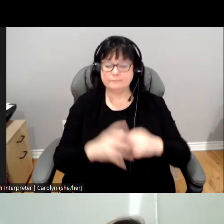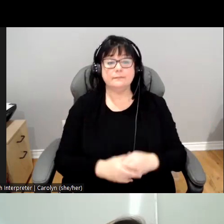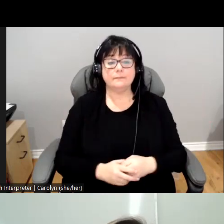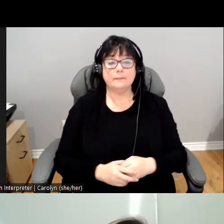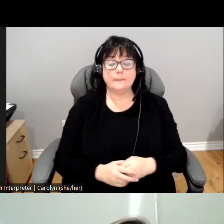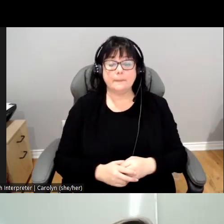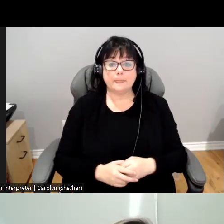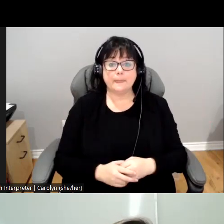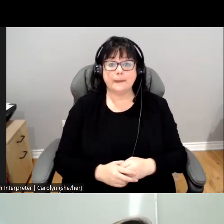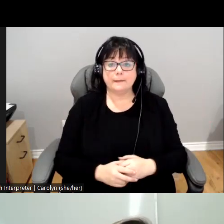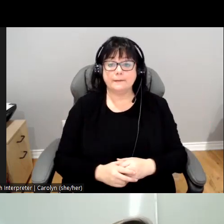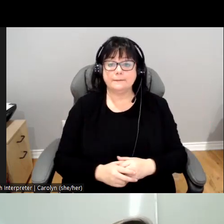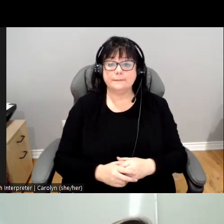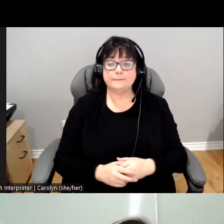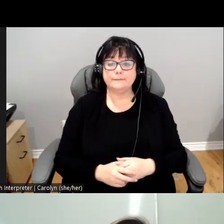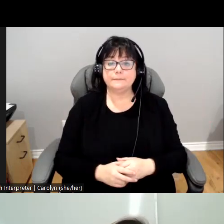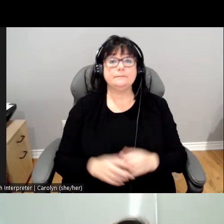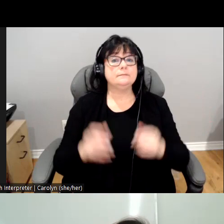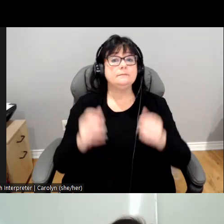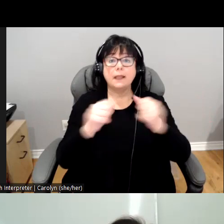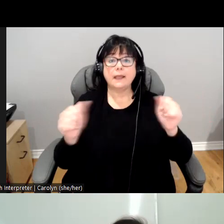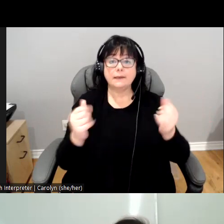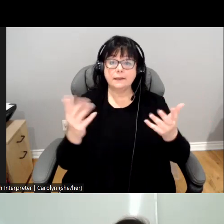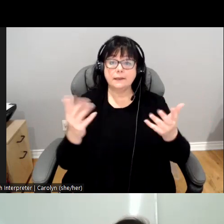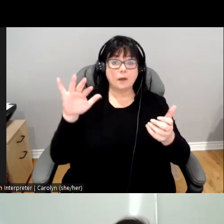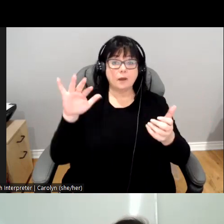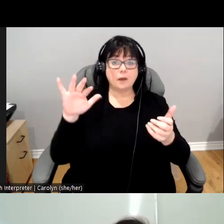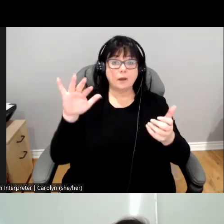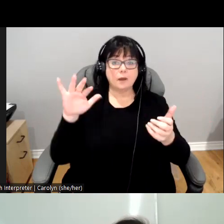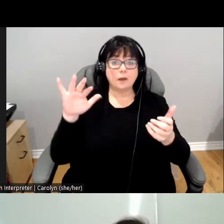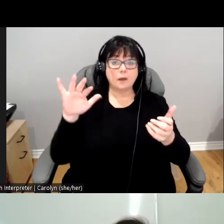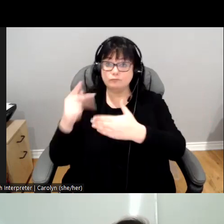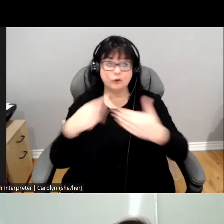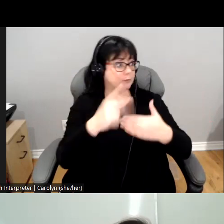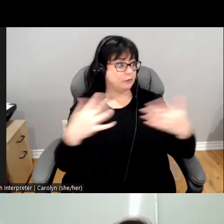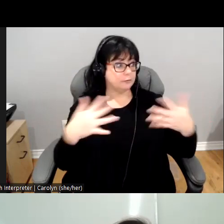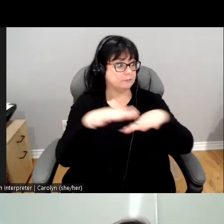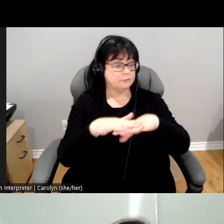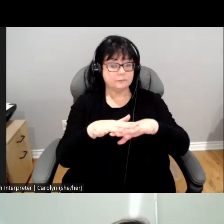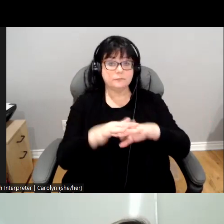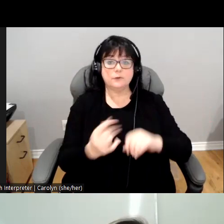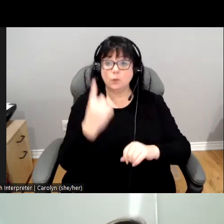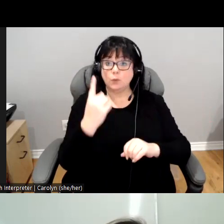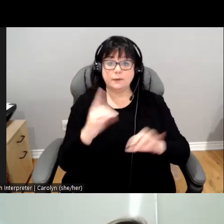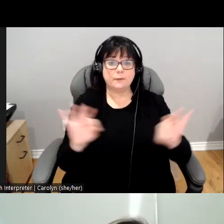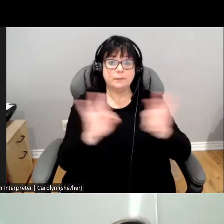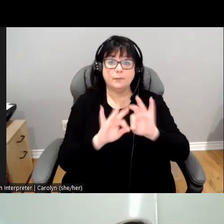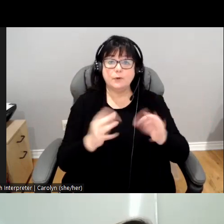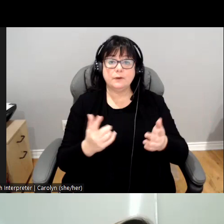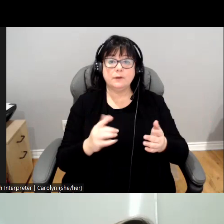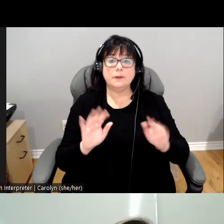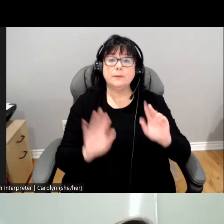embarking on any kind of integration is, I think one thing to be wary of is to manage the expectations of